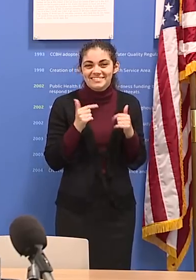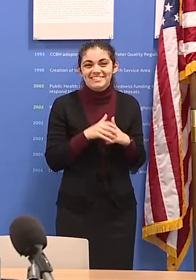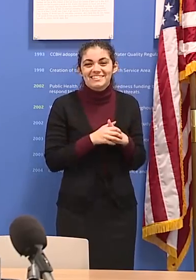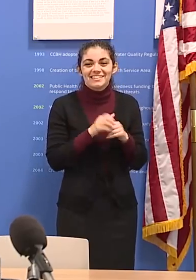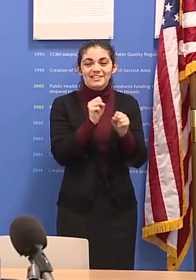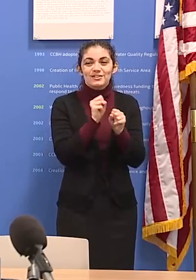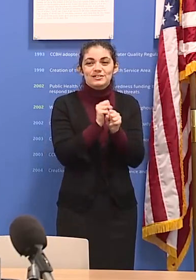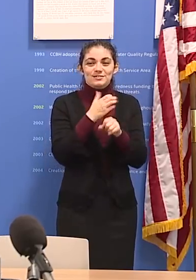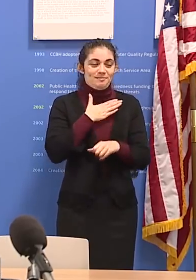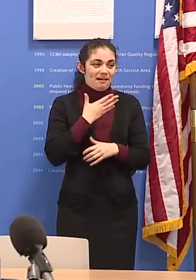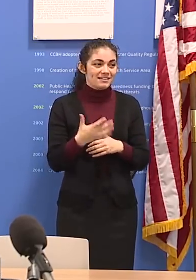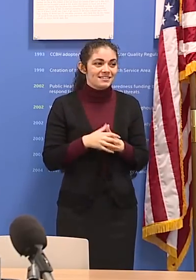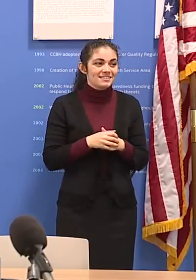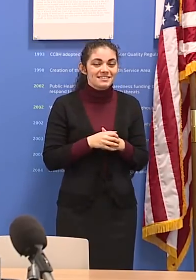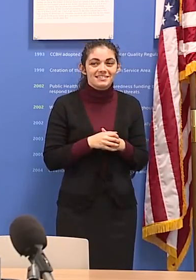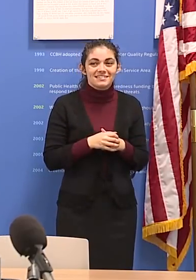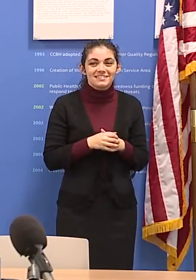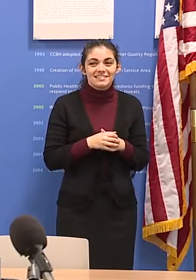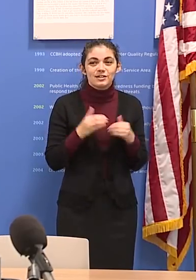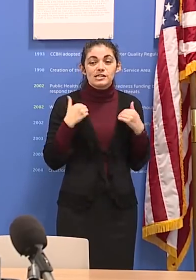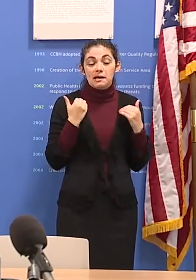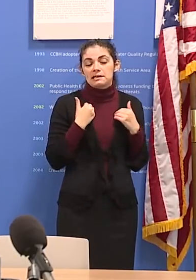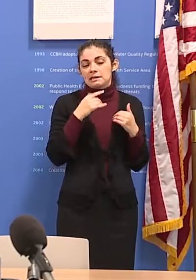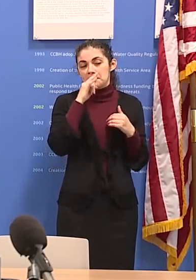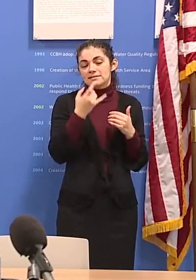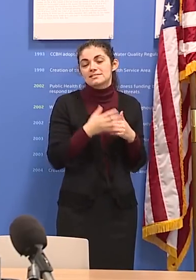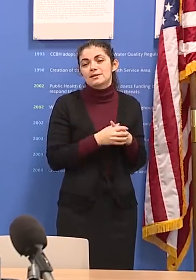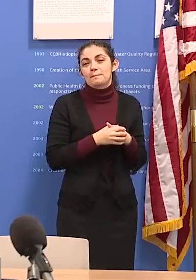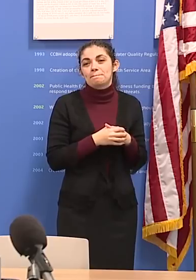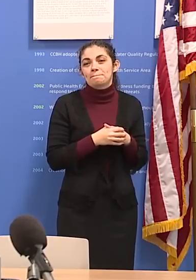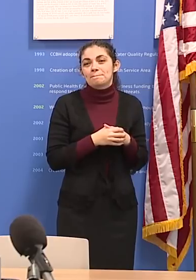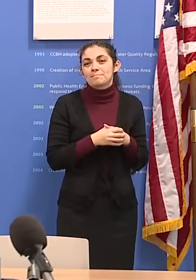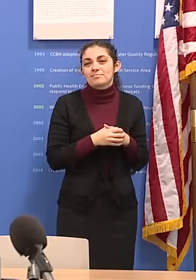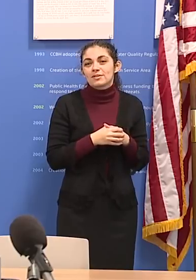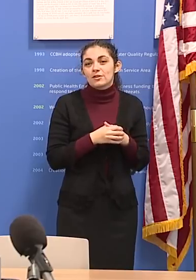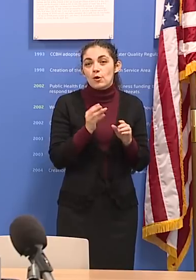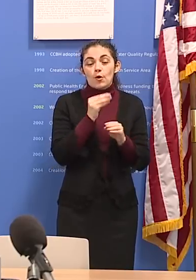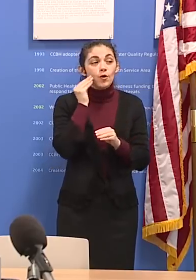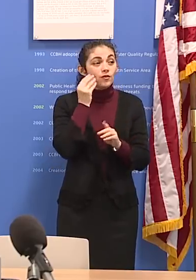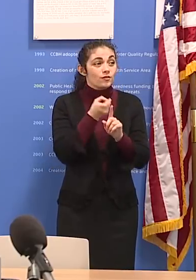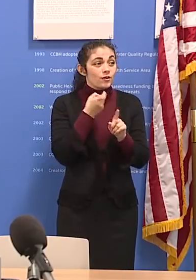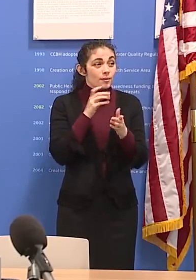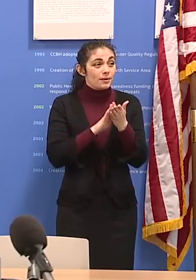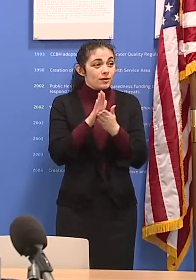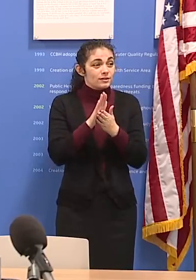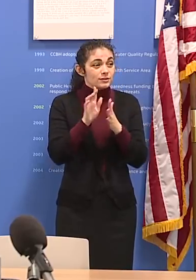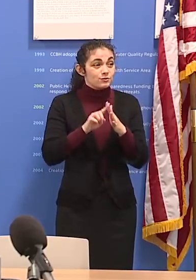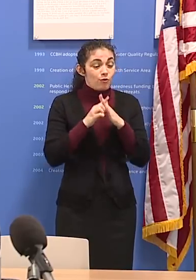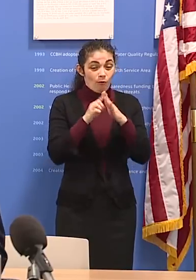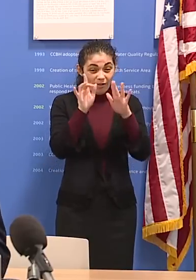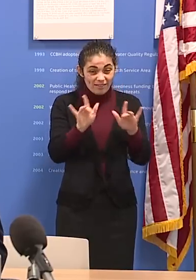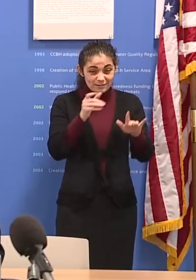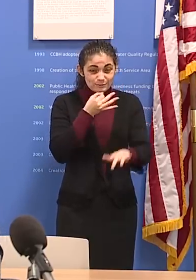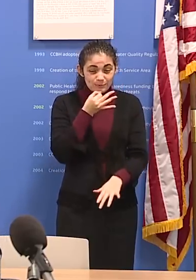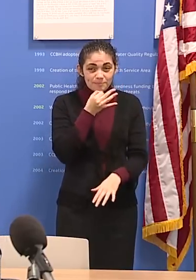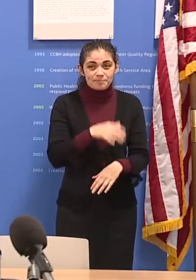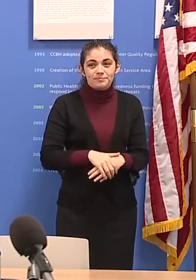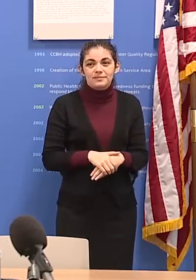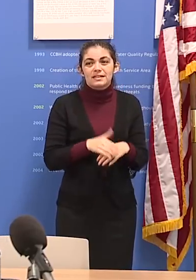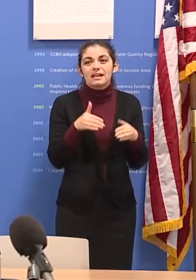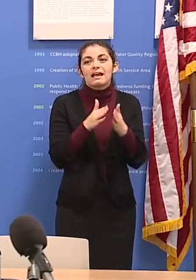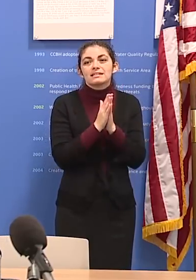works with my young boys who are home from college and are about to begin their classes remotely. So I